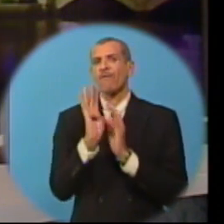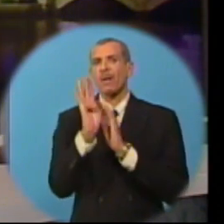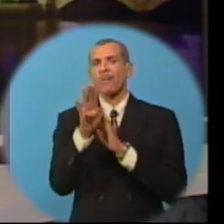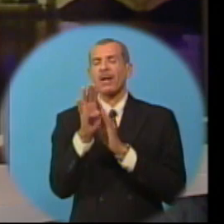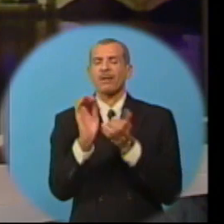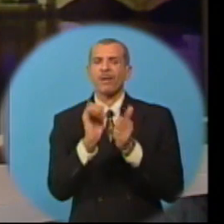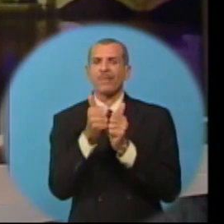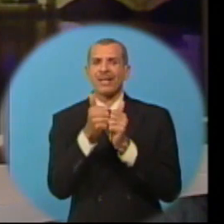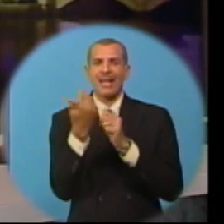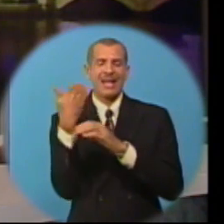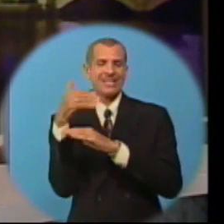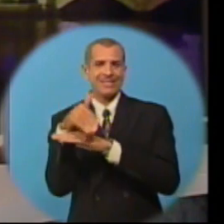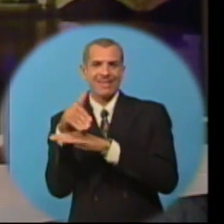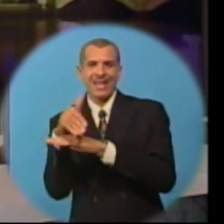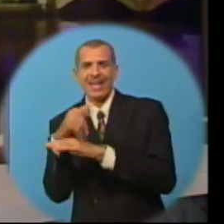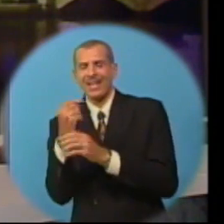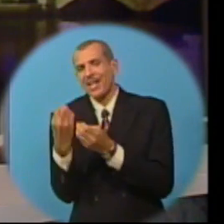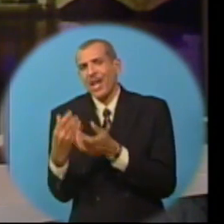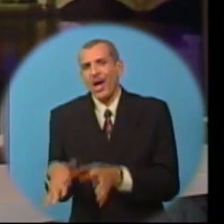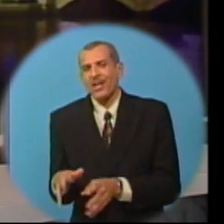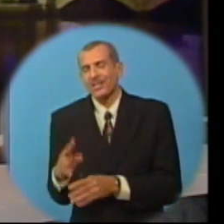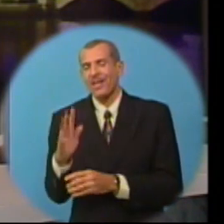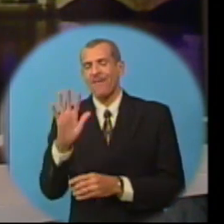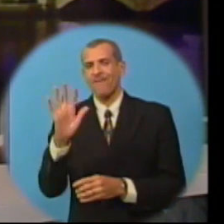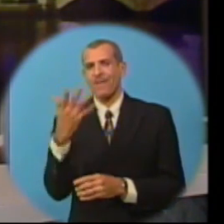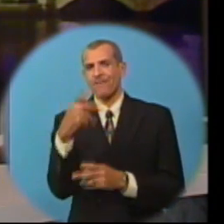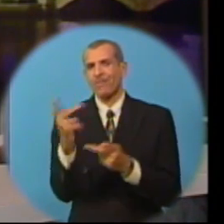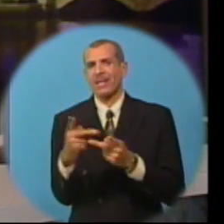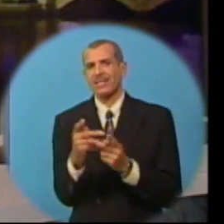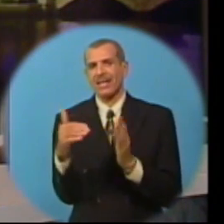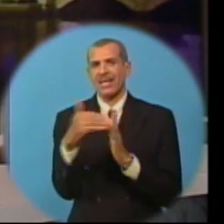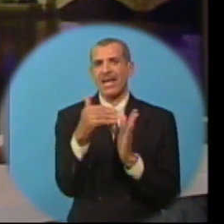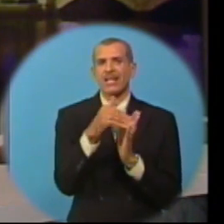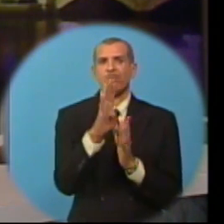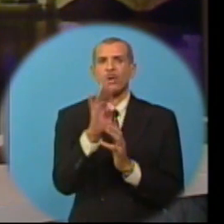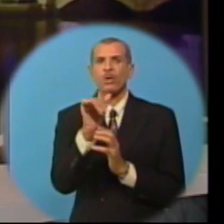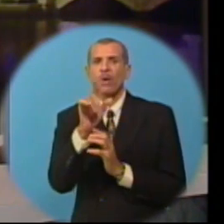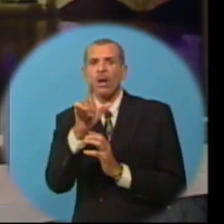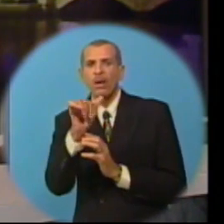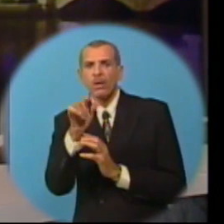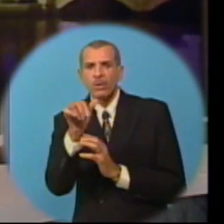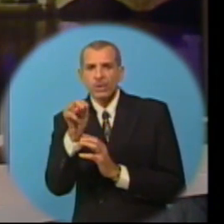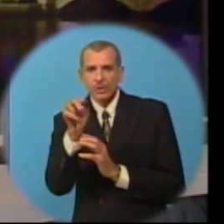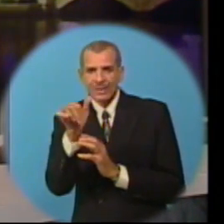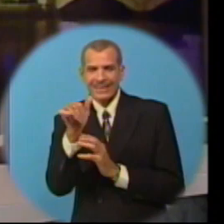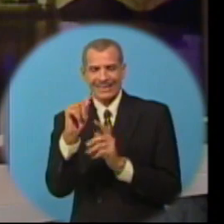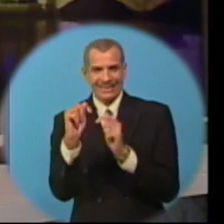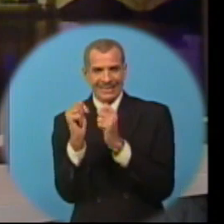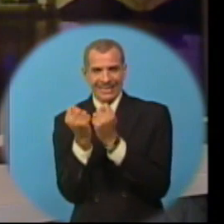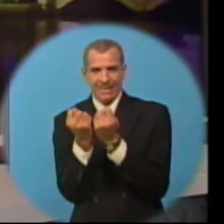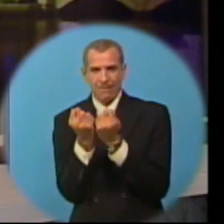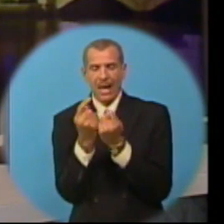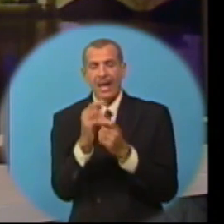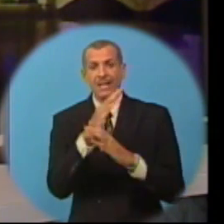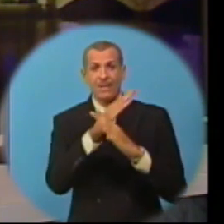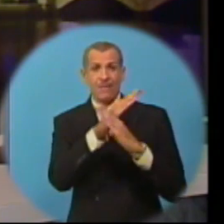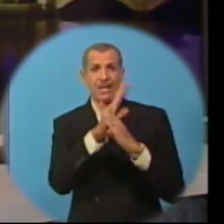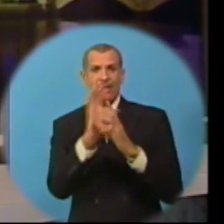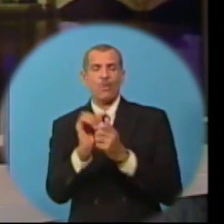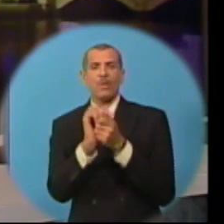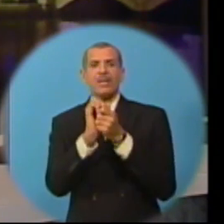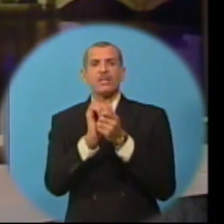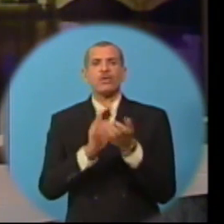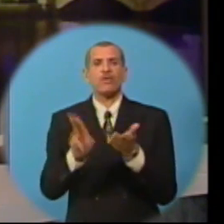Challenge last night as they lost their 5th place playoff against the Bois du Bilonge team. Meanwhile, defending champions University